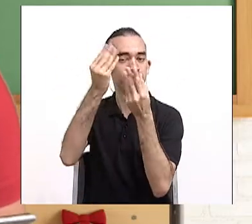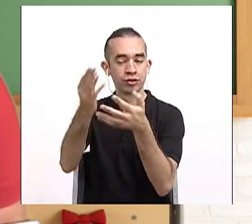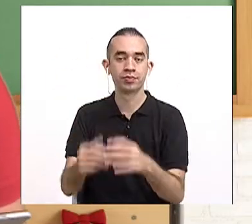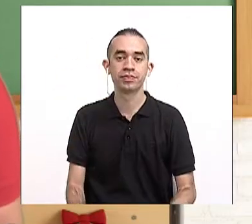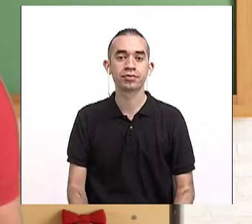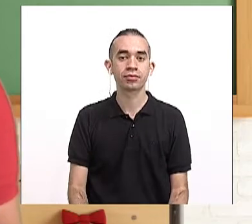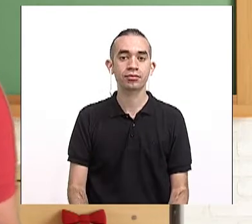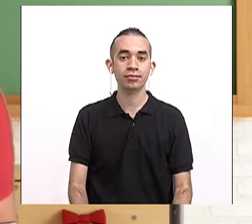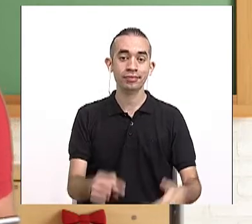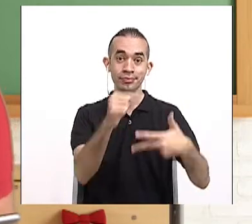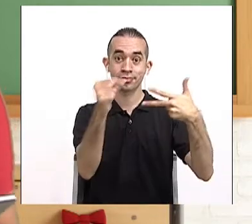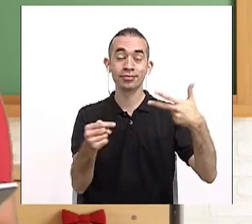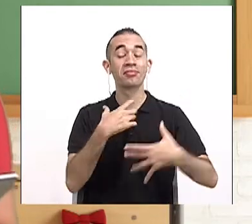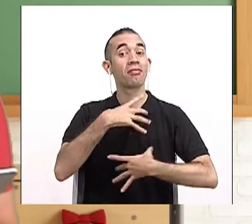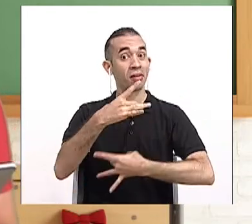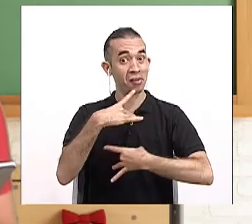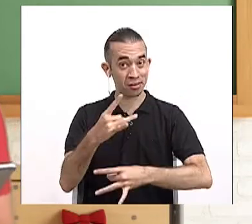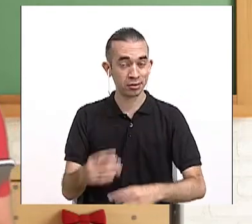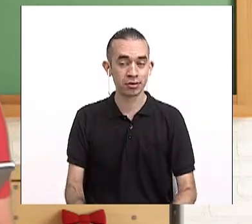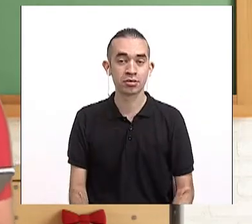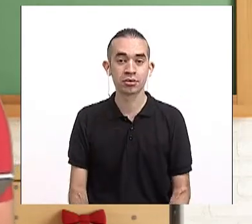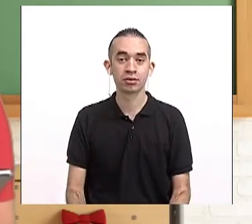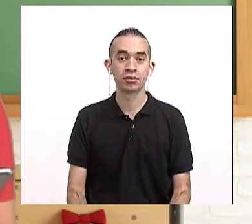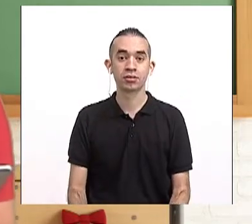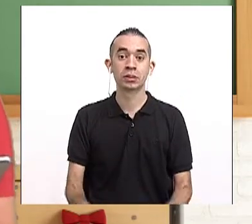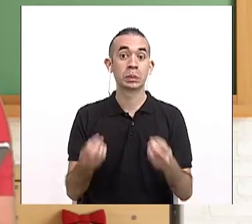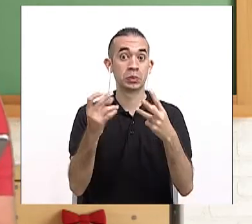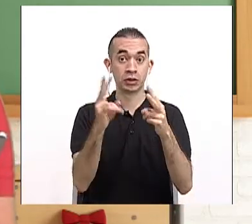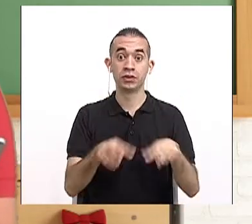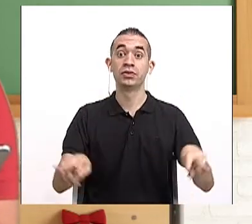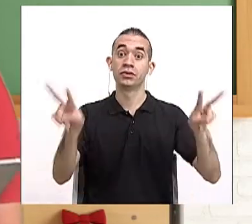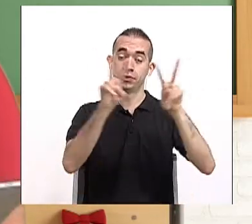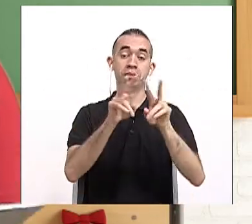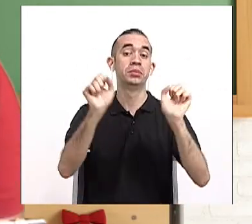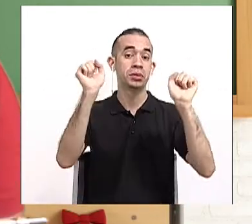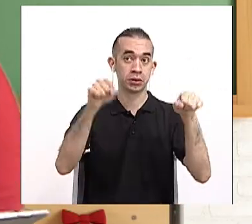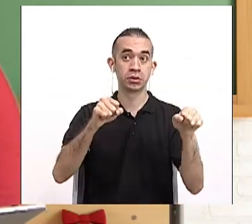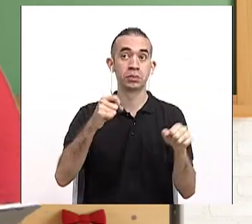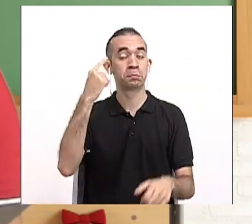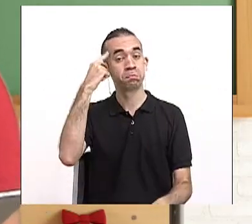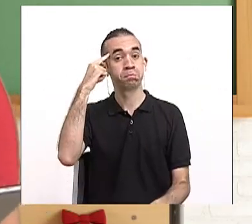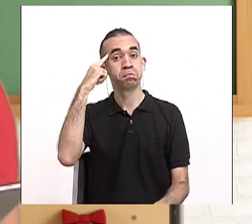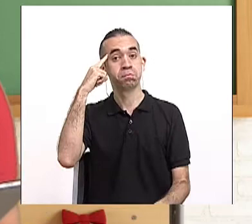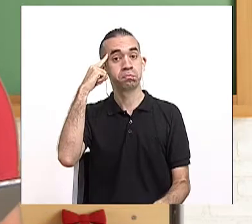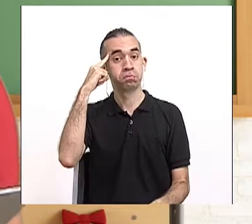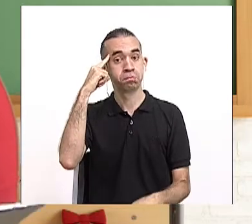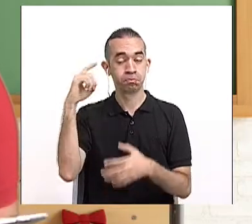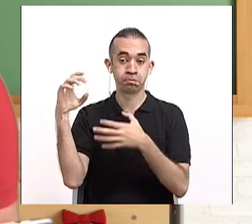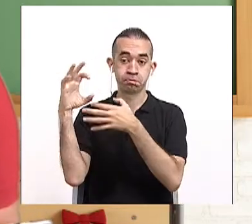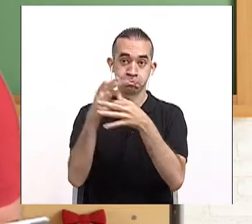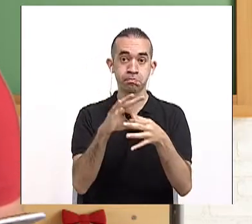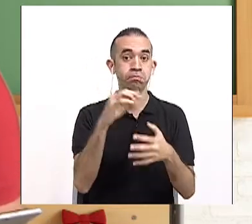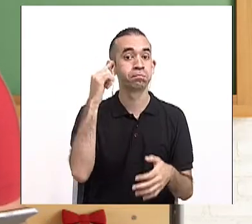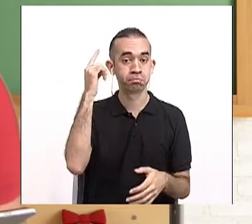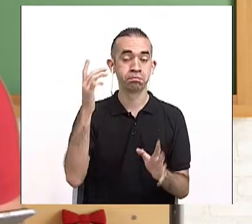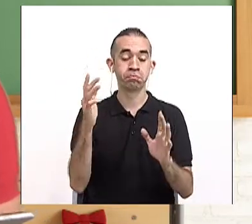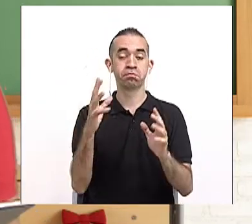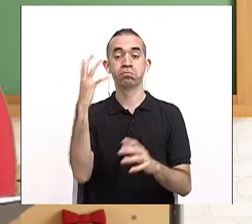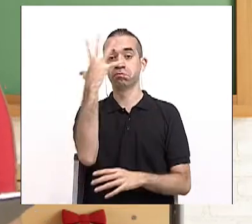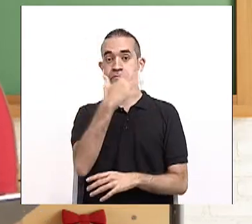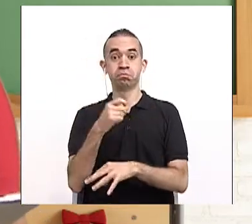Okay, very interesting, right? There are a lot of values that we can consider in order when we think about this